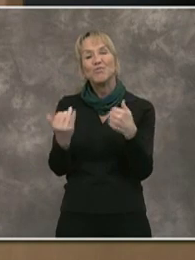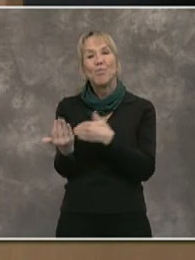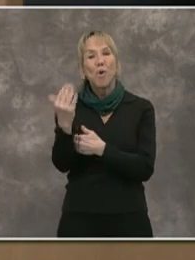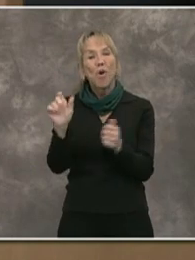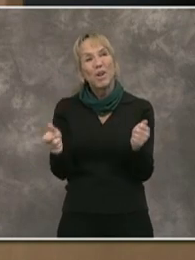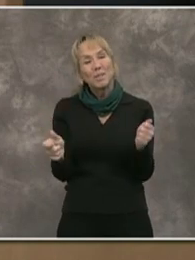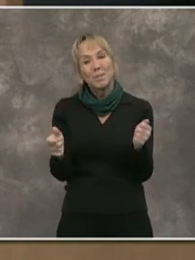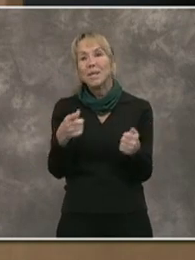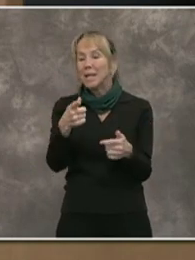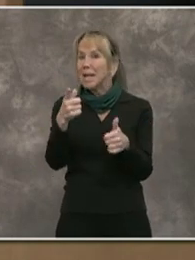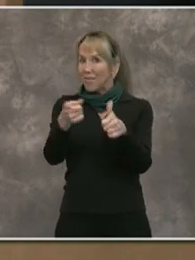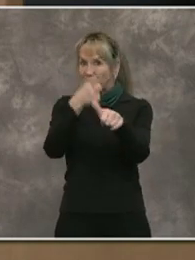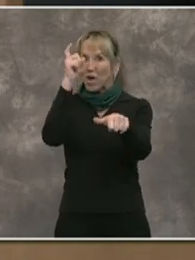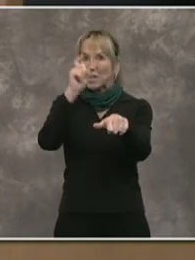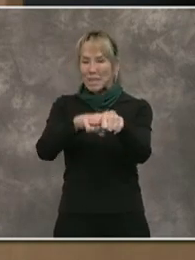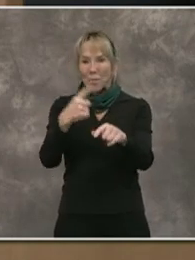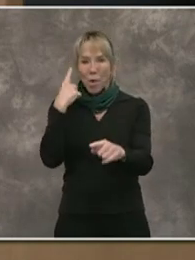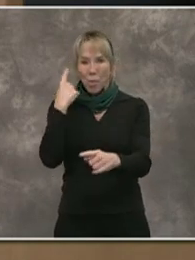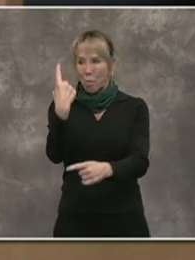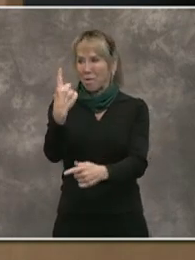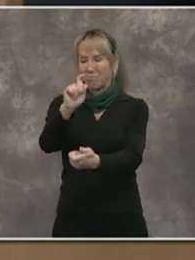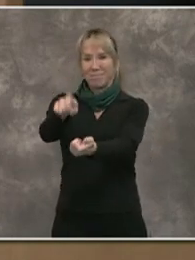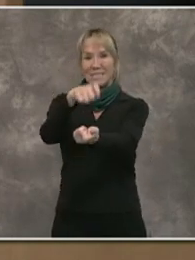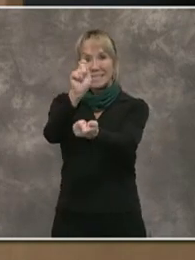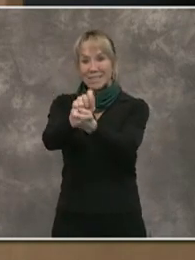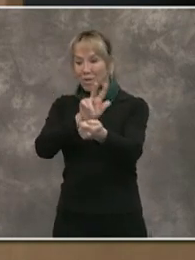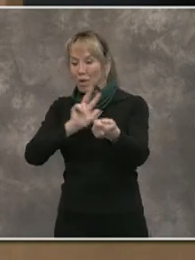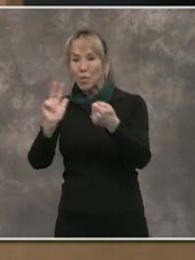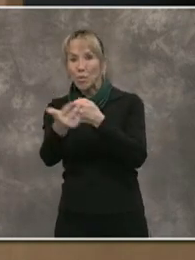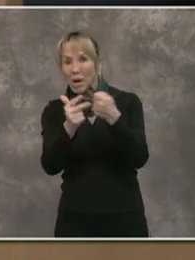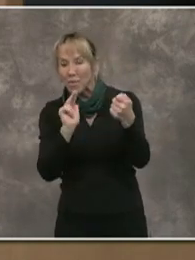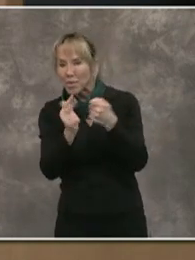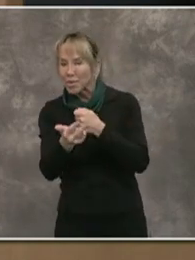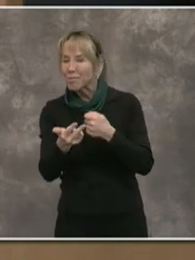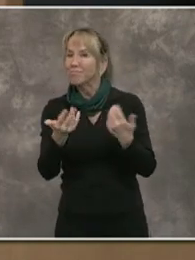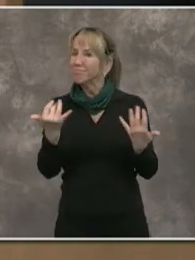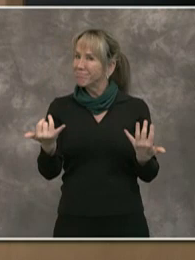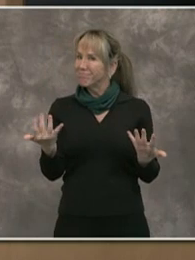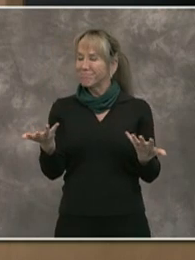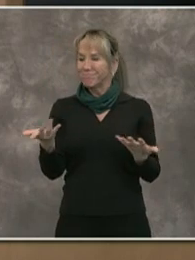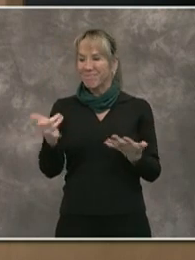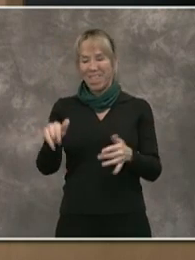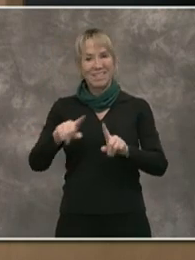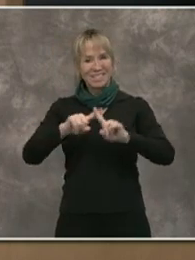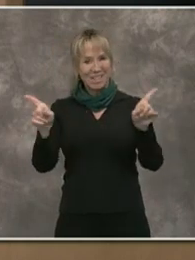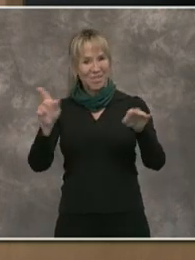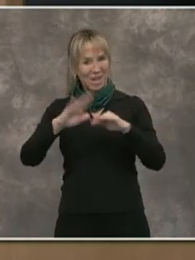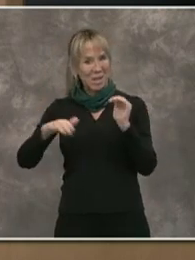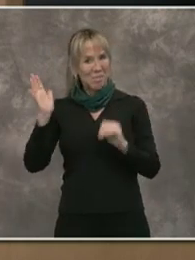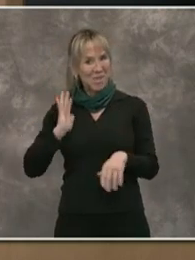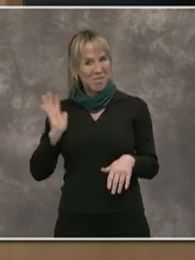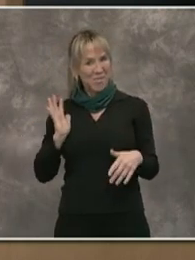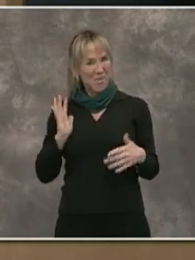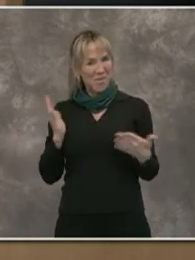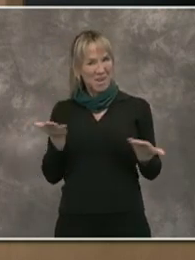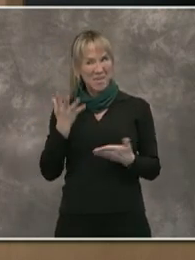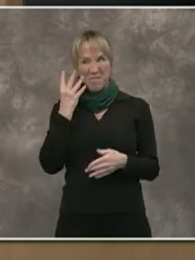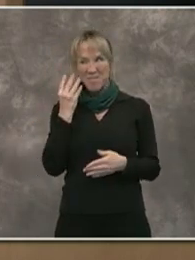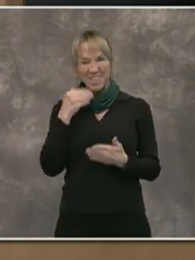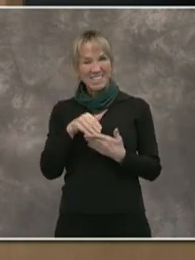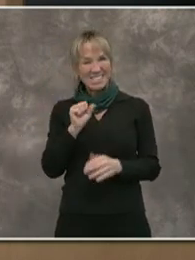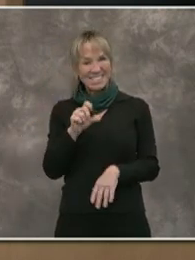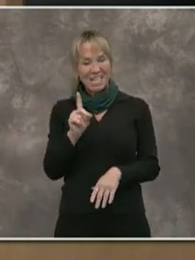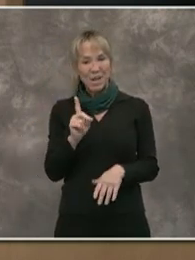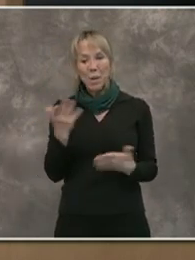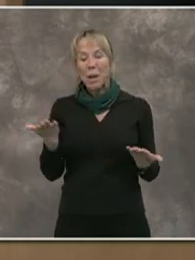that specific drive-through location, which is, I have to say, different than what we've experienced before here in San Diego, where